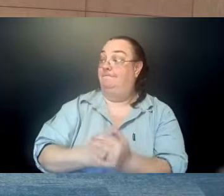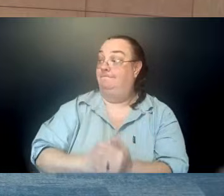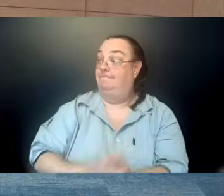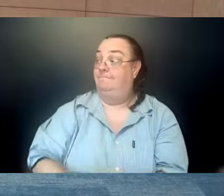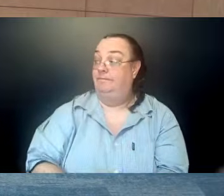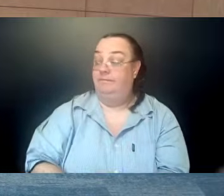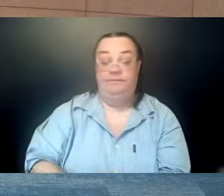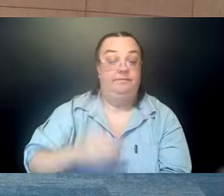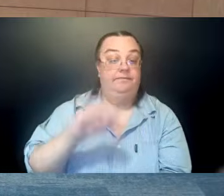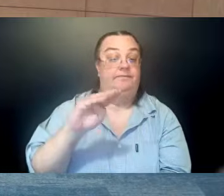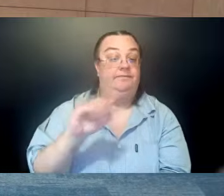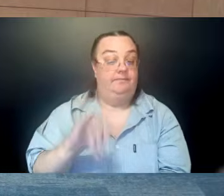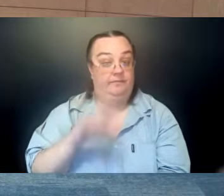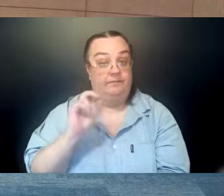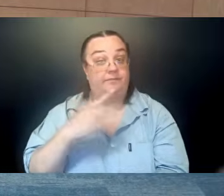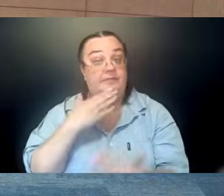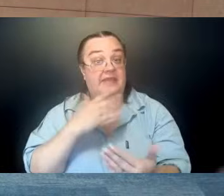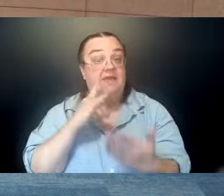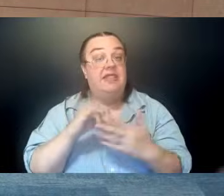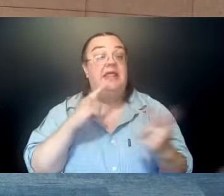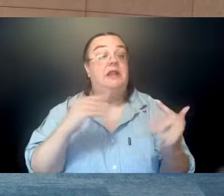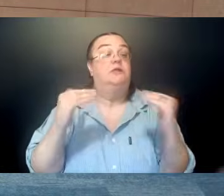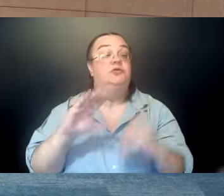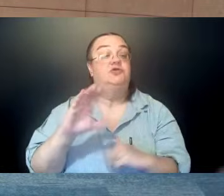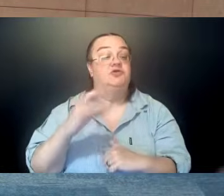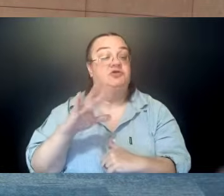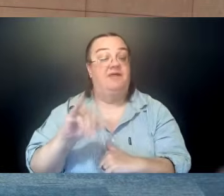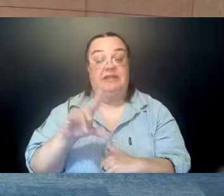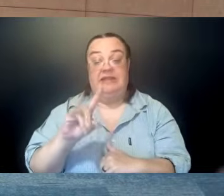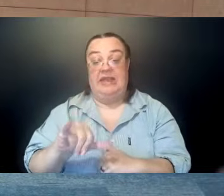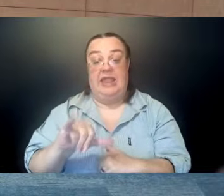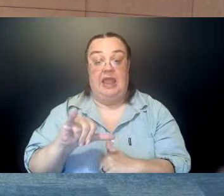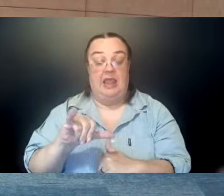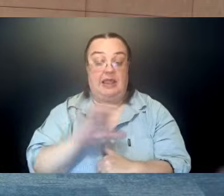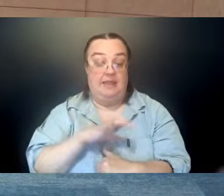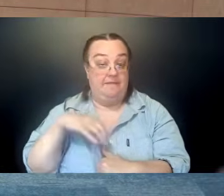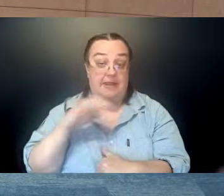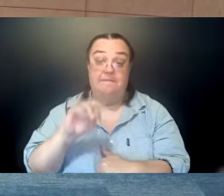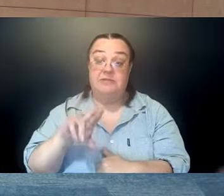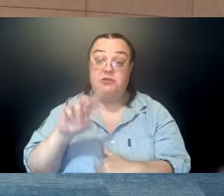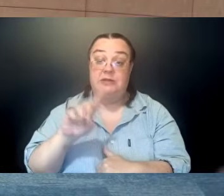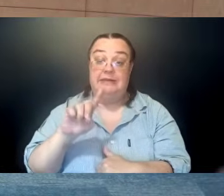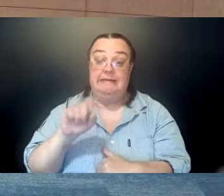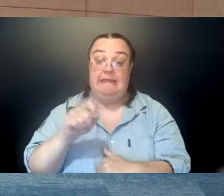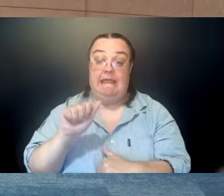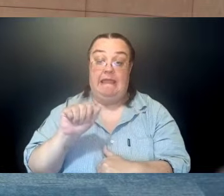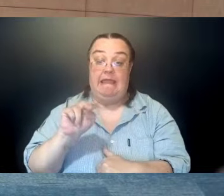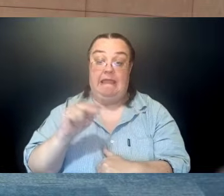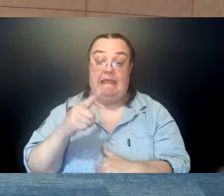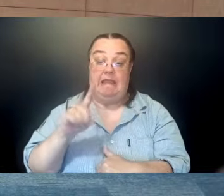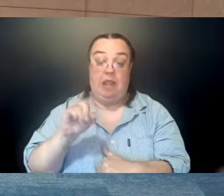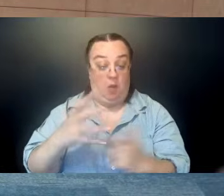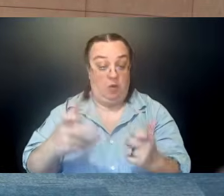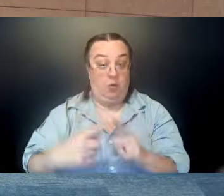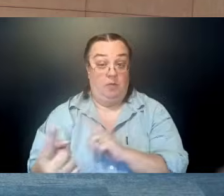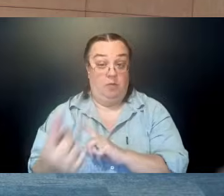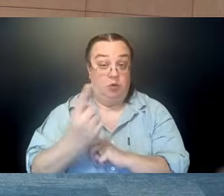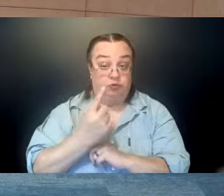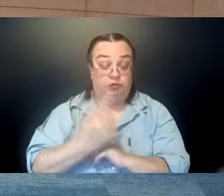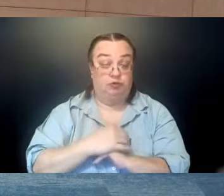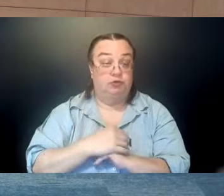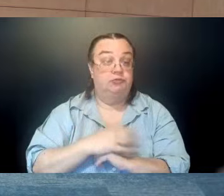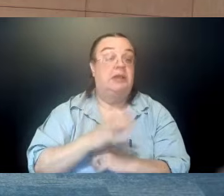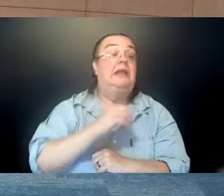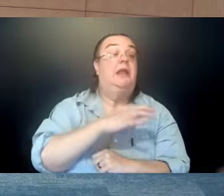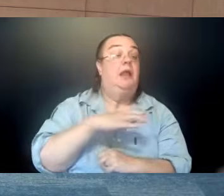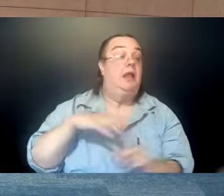All right, thank you for that. That takes us to the Cheverly Day Committee. Mr. D'Angelo, would you like to approach the podium? Councilmember